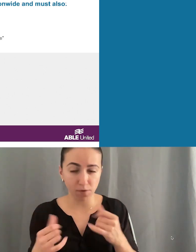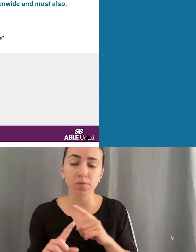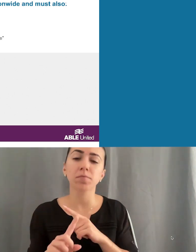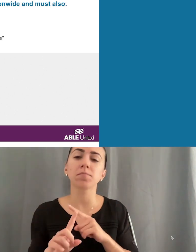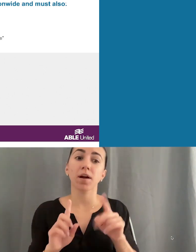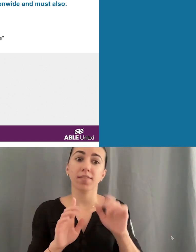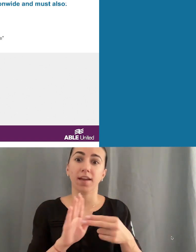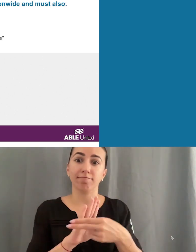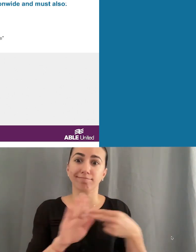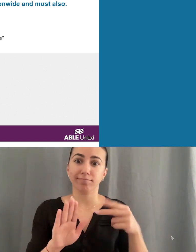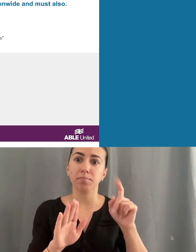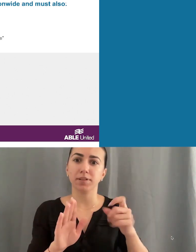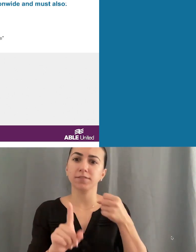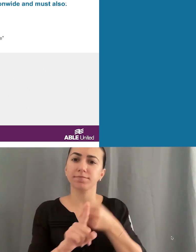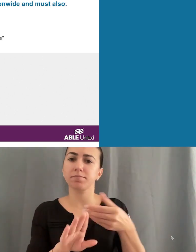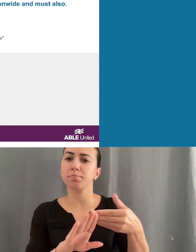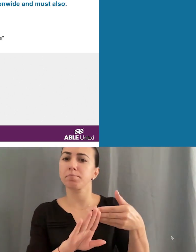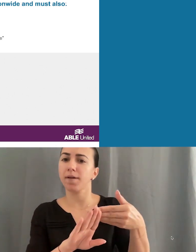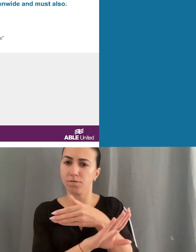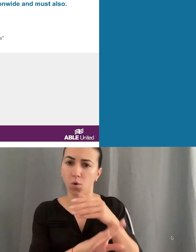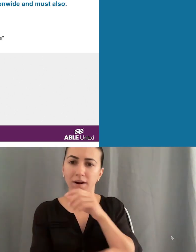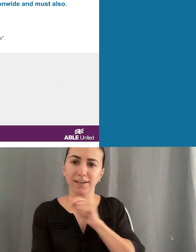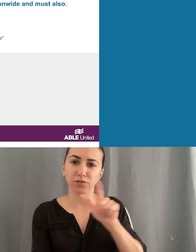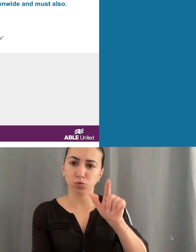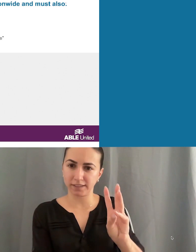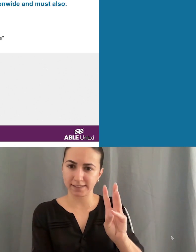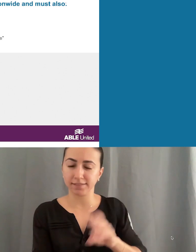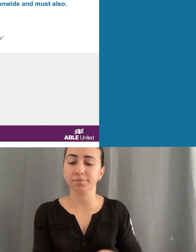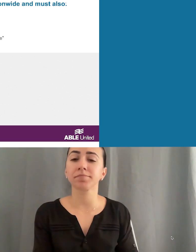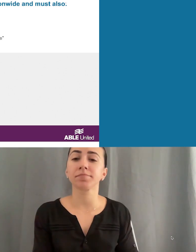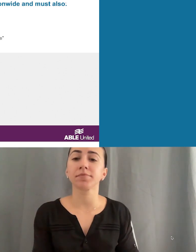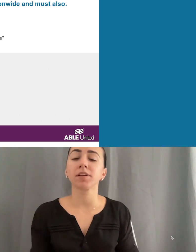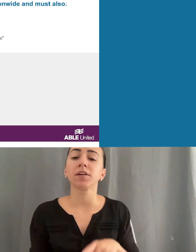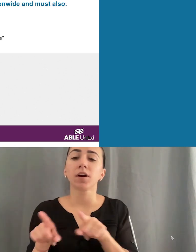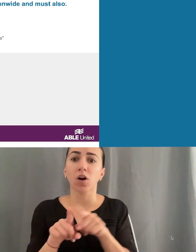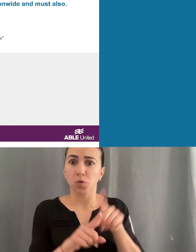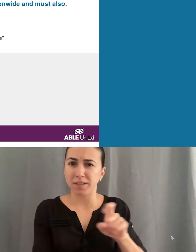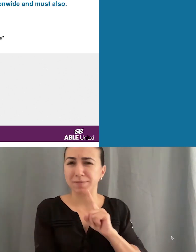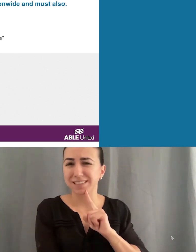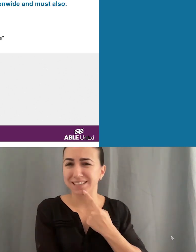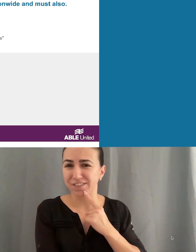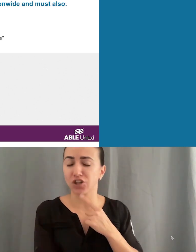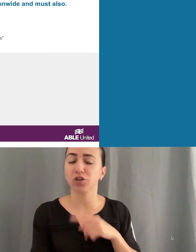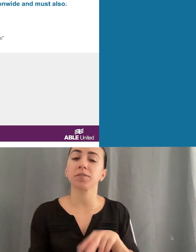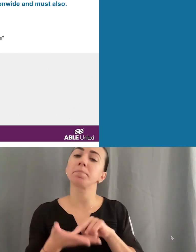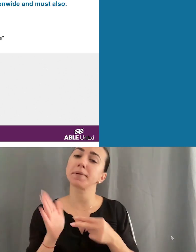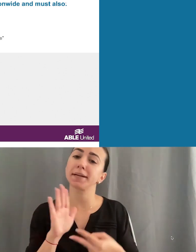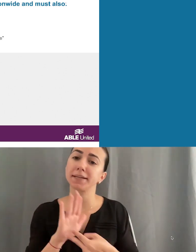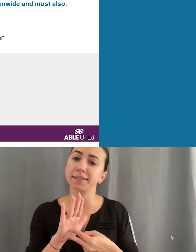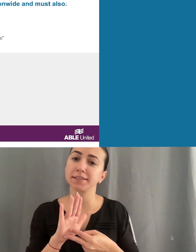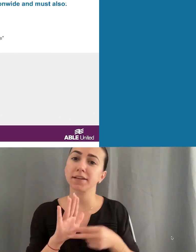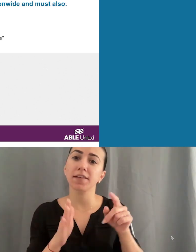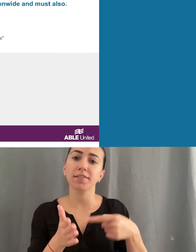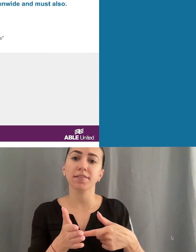that diagnosis had to occur before the age of 26. And next, it has to be severe. By that, it either means they're on